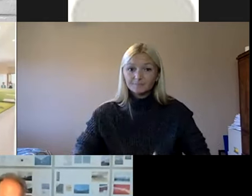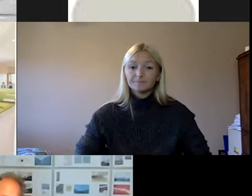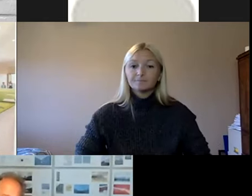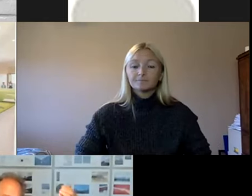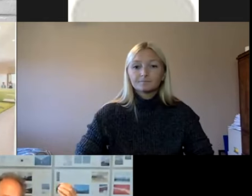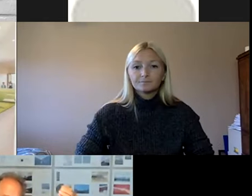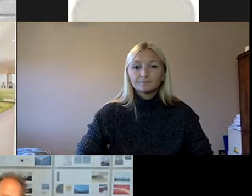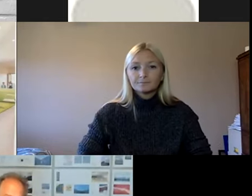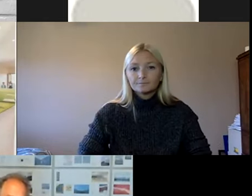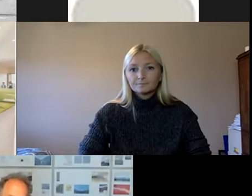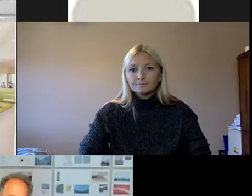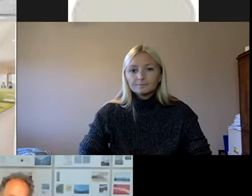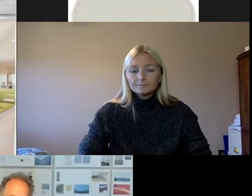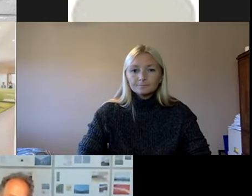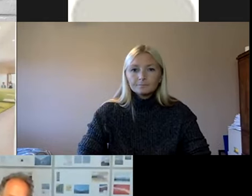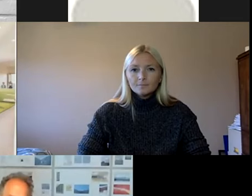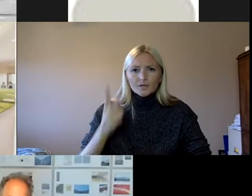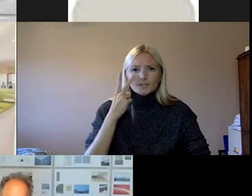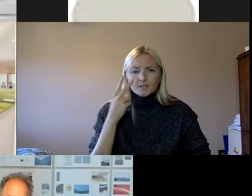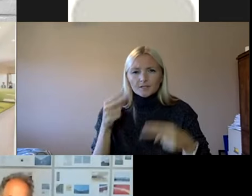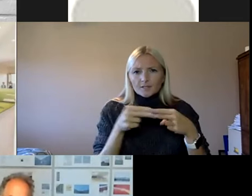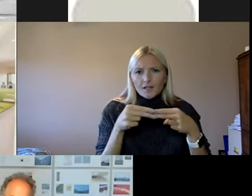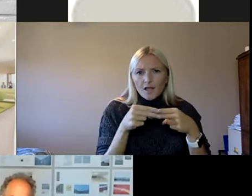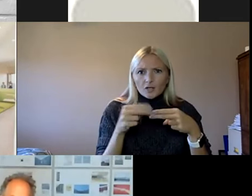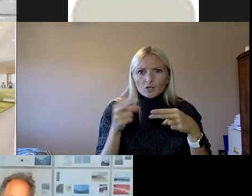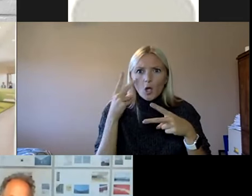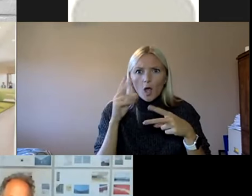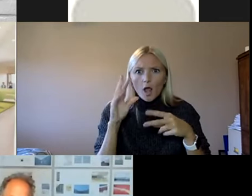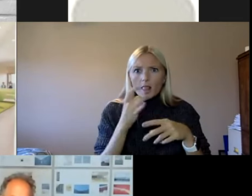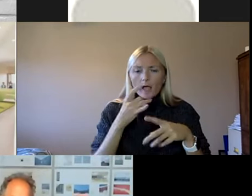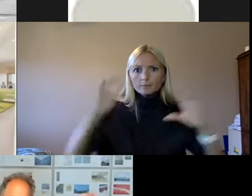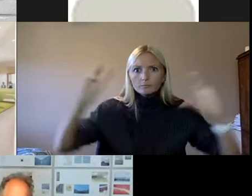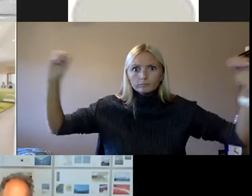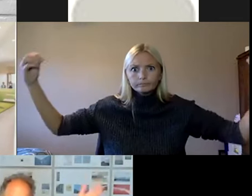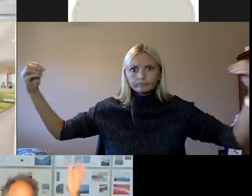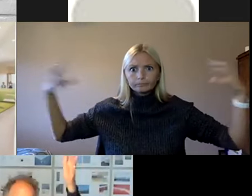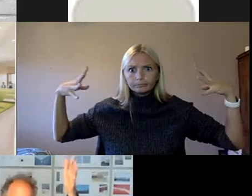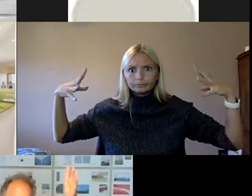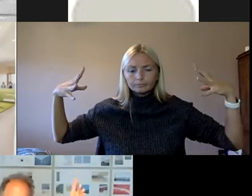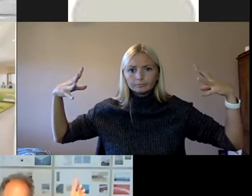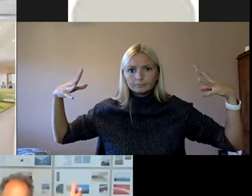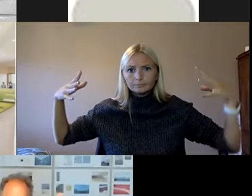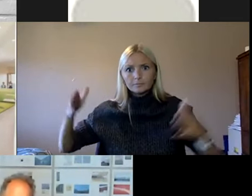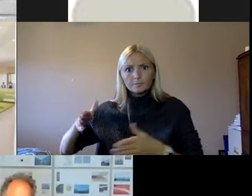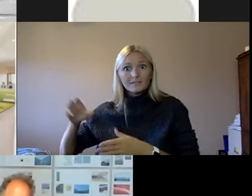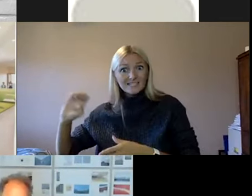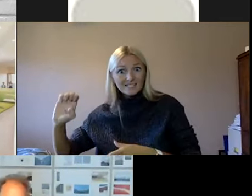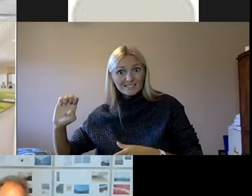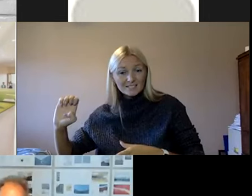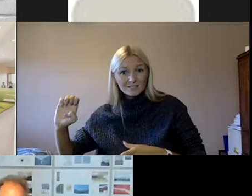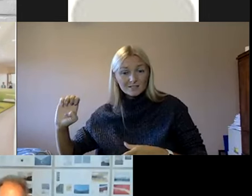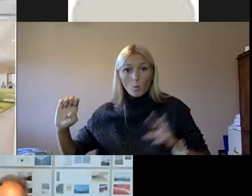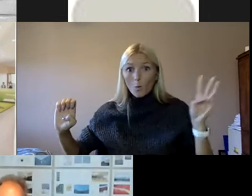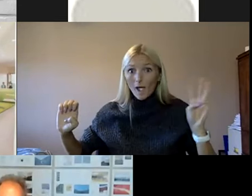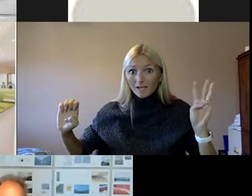might recall where you see light coming from two different sources with a facade open to the east and one an